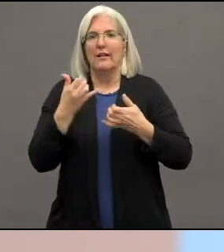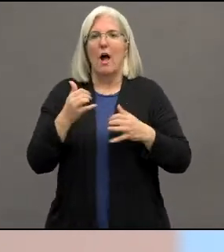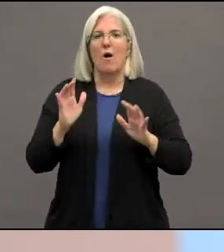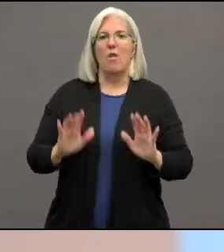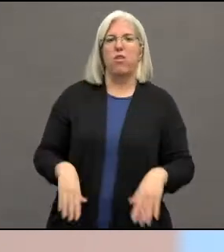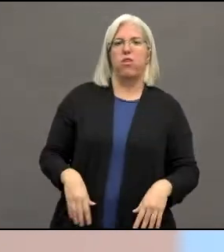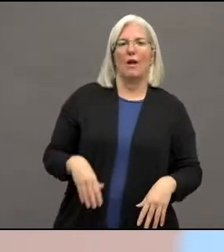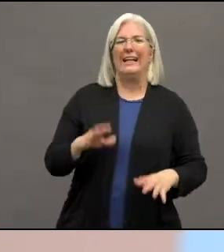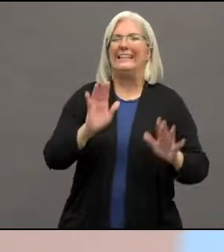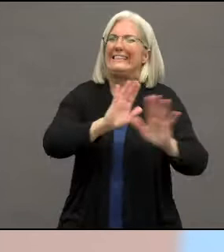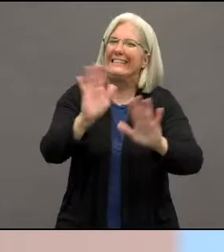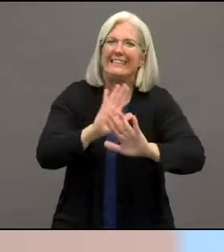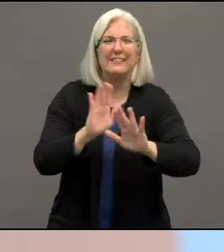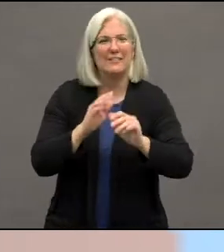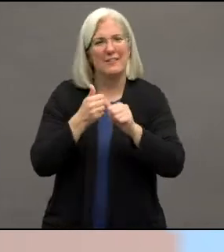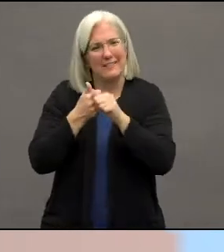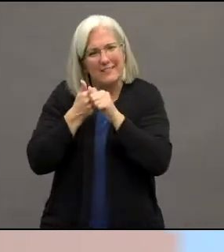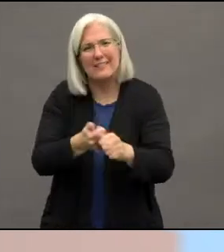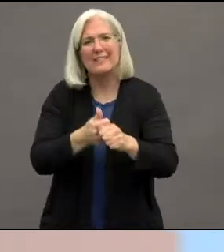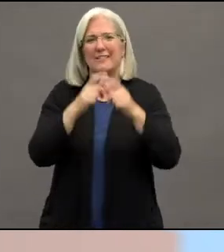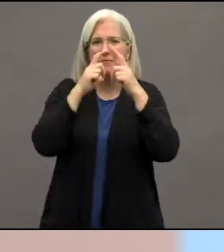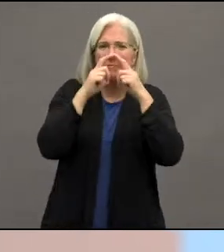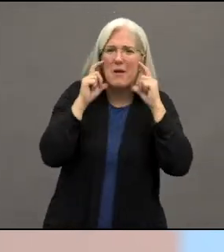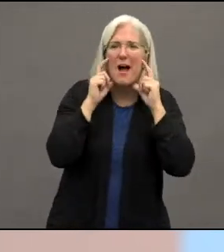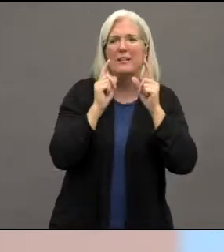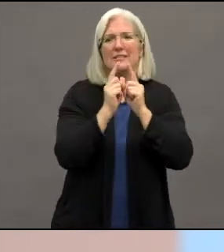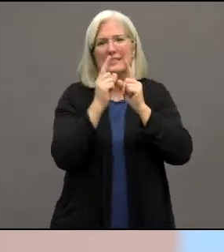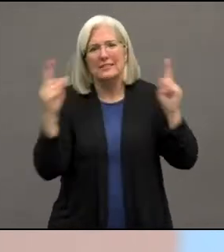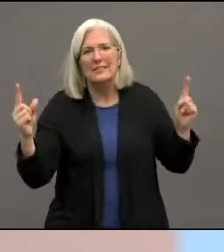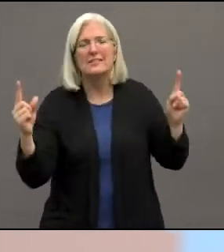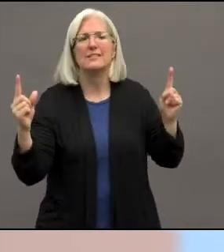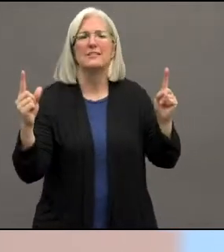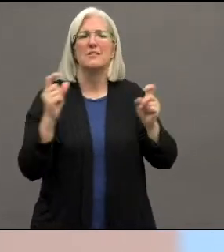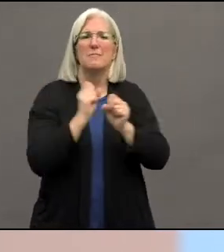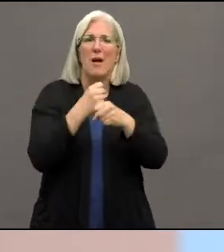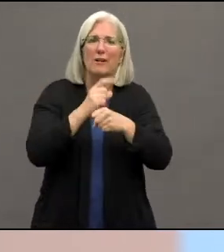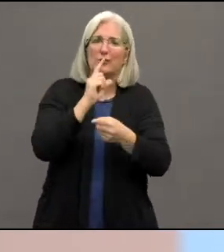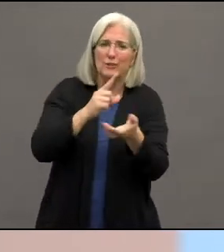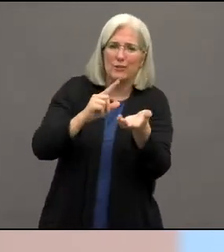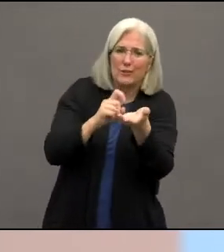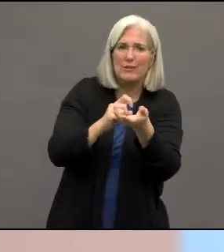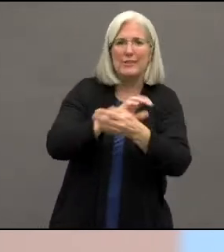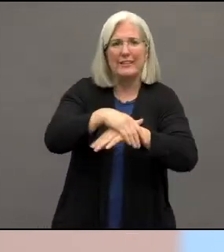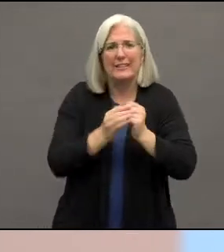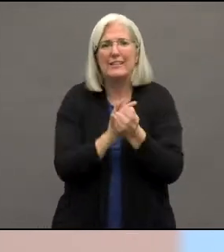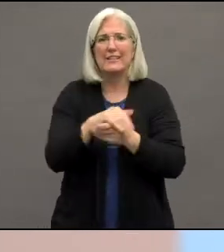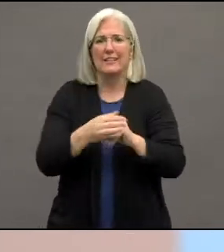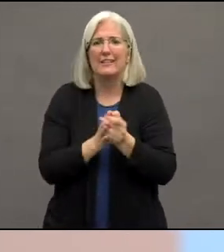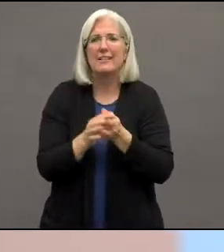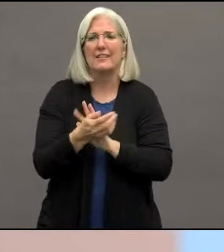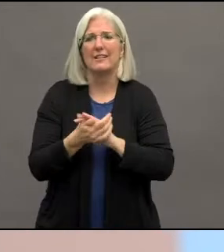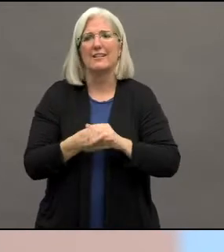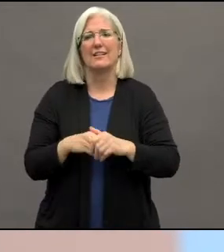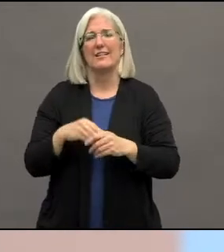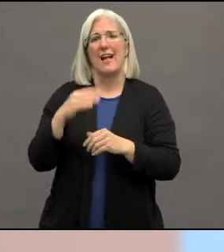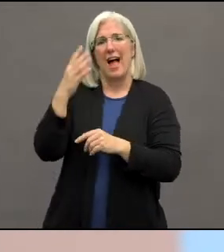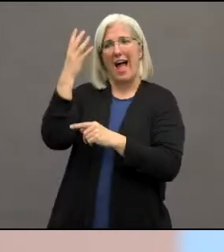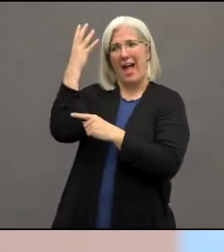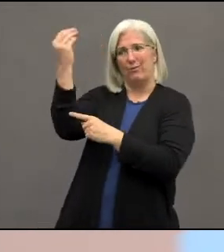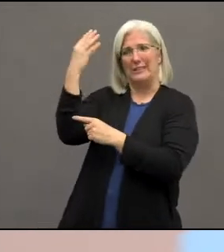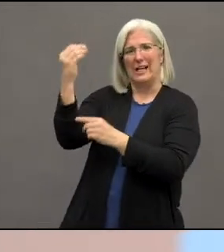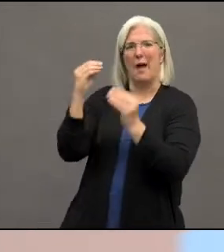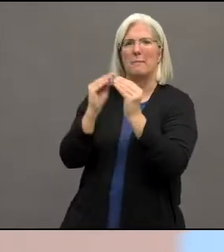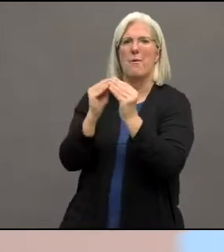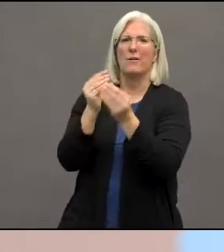face coverings, to continue to maintain more than 6 feet apart, remembering that outdoors is safer than indoors, and